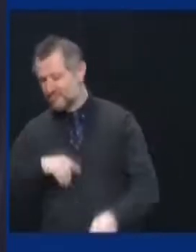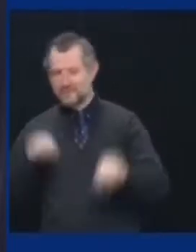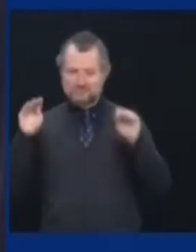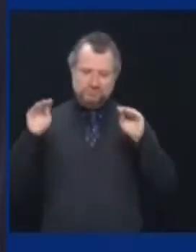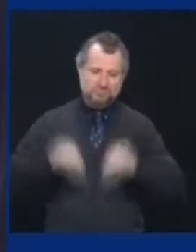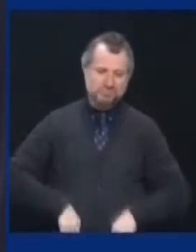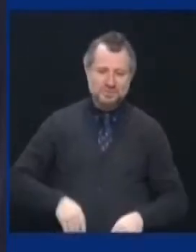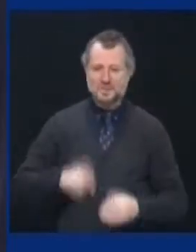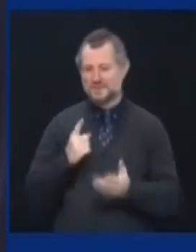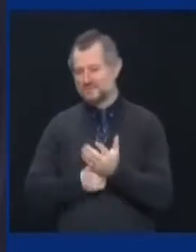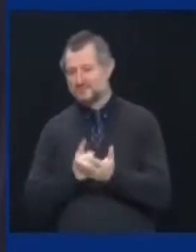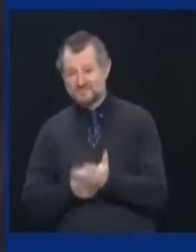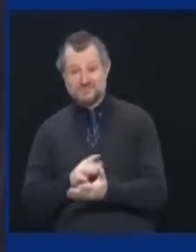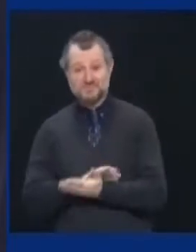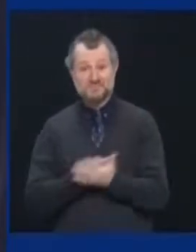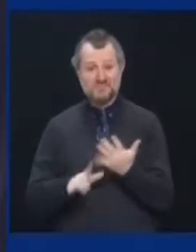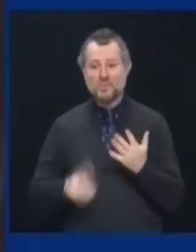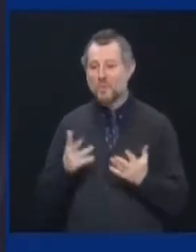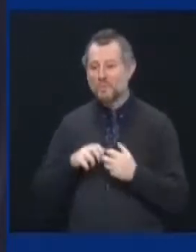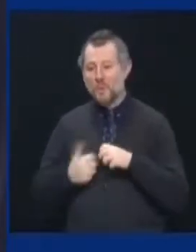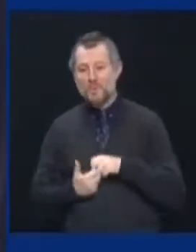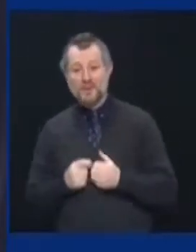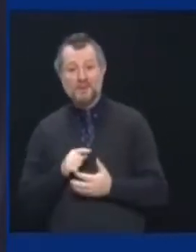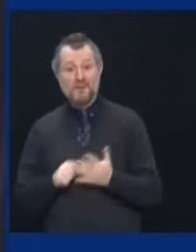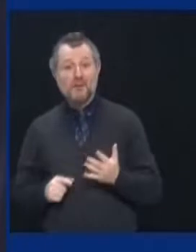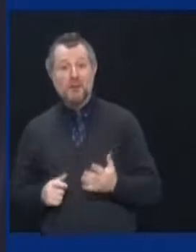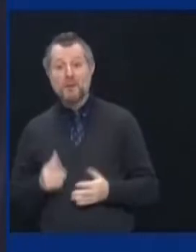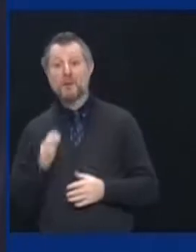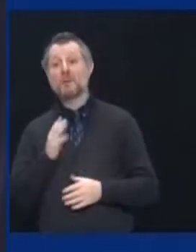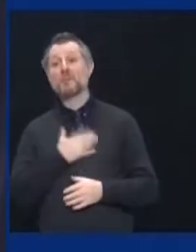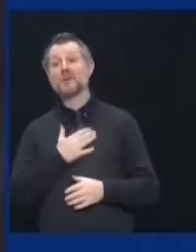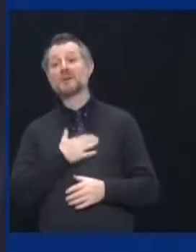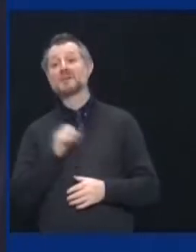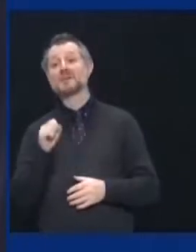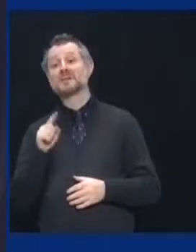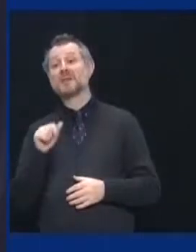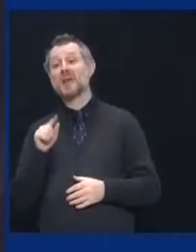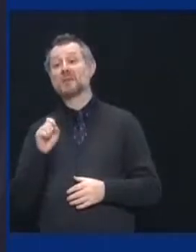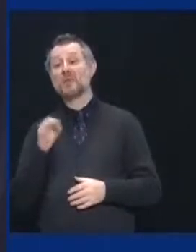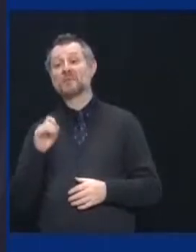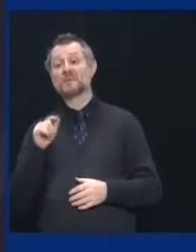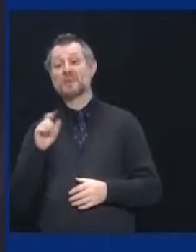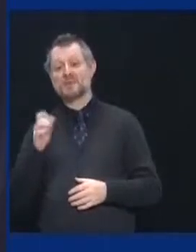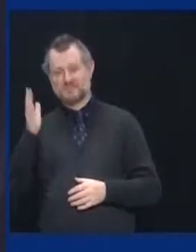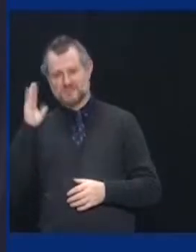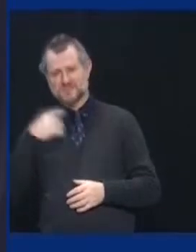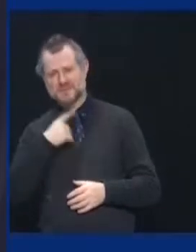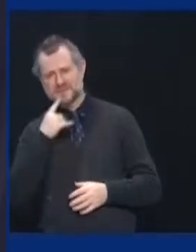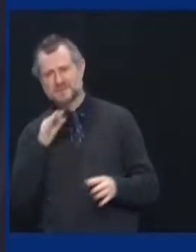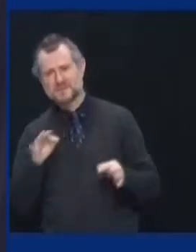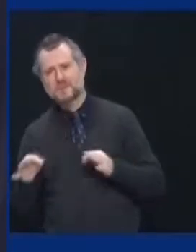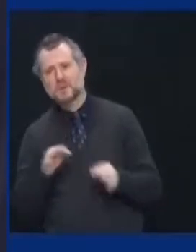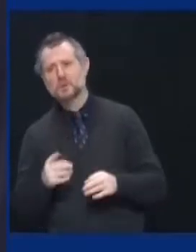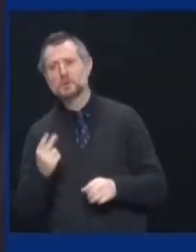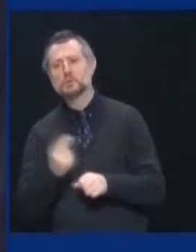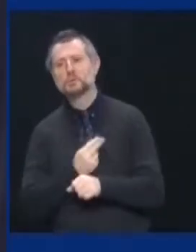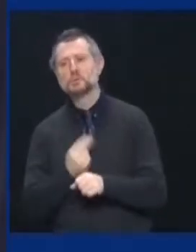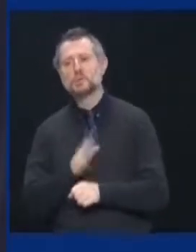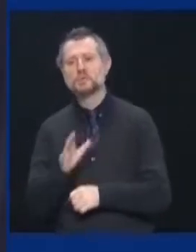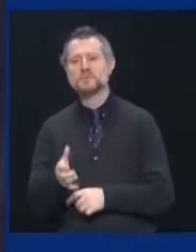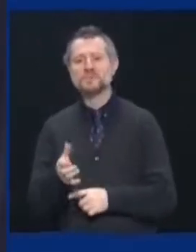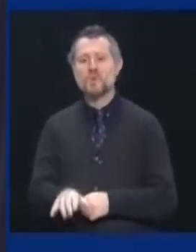discuss the real issues. I went through them in the state of the state. What should the use of force policy